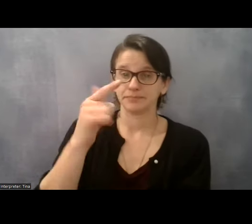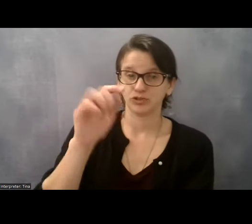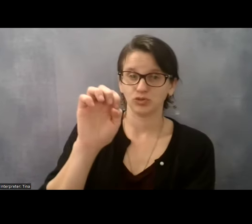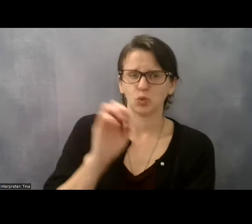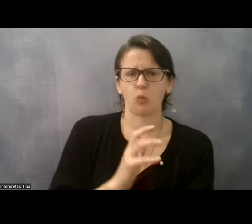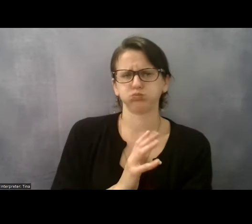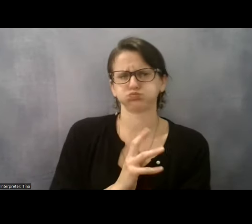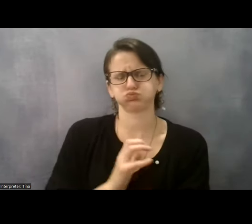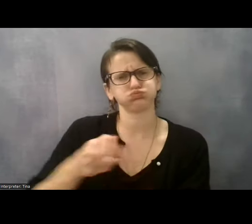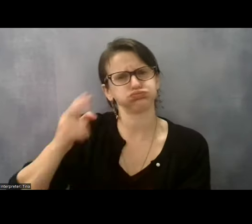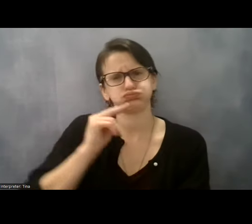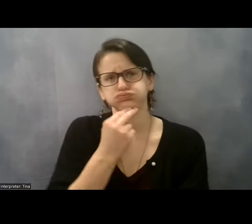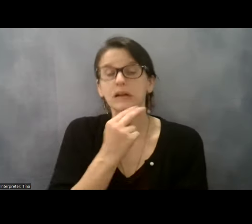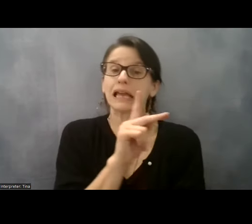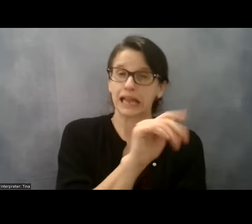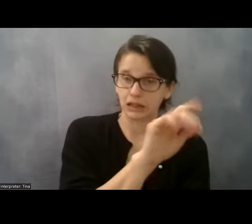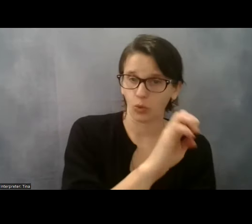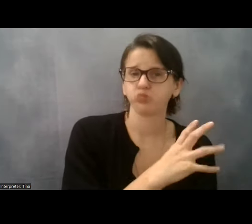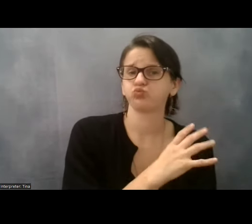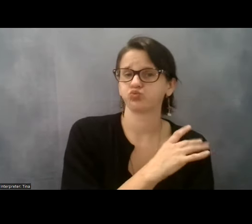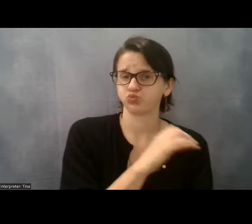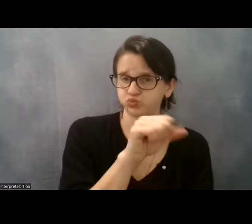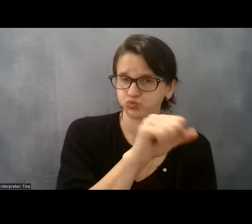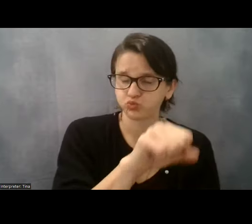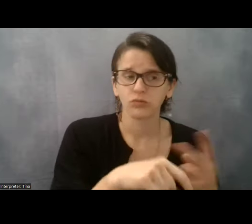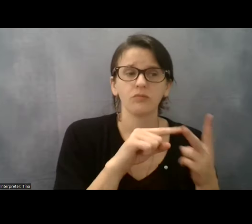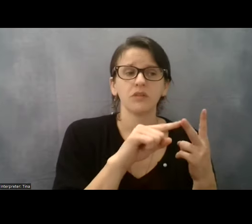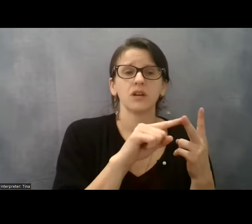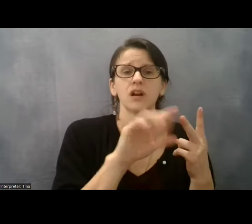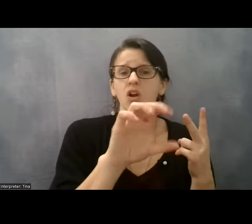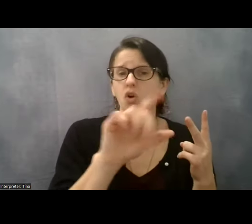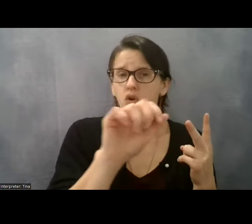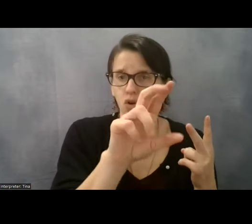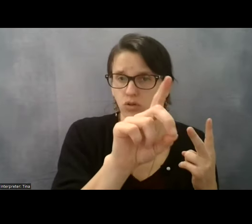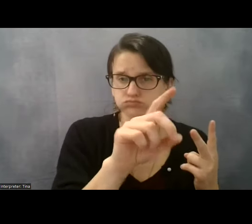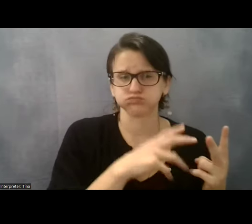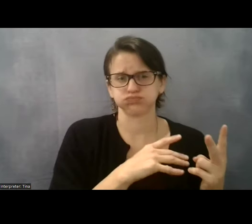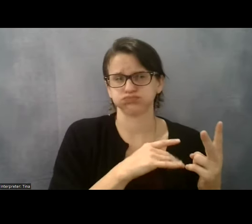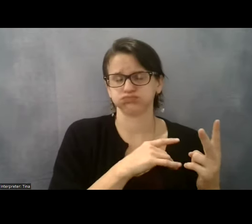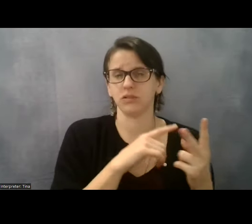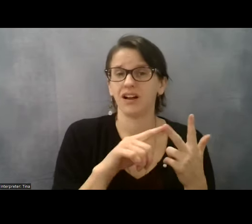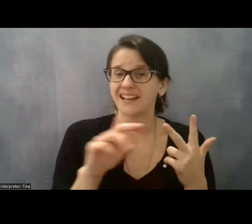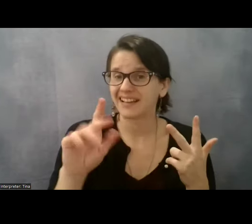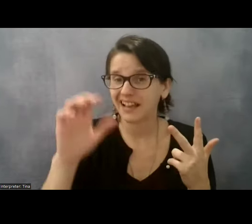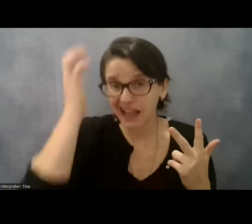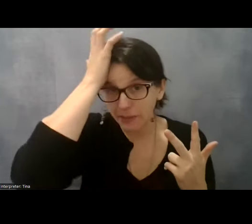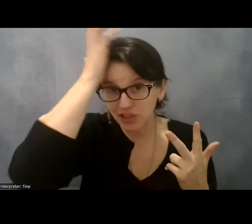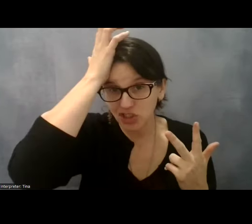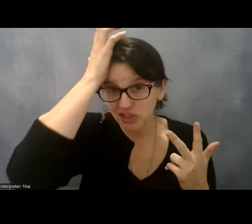right? So do collards, for good reason. But cabbage is every bit as nutritious. It's more